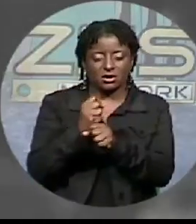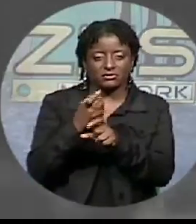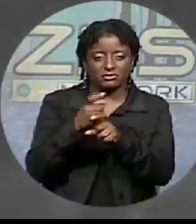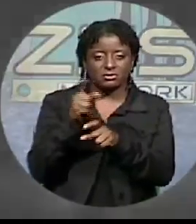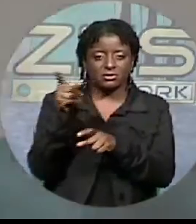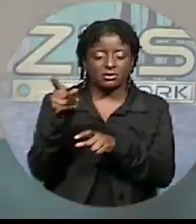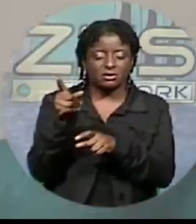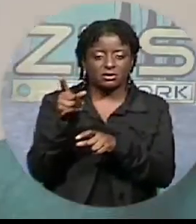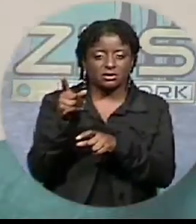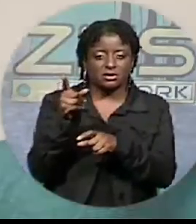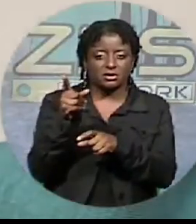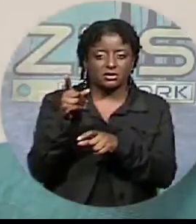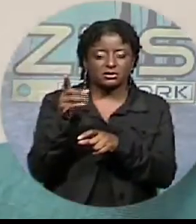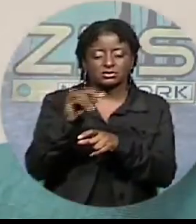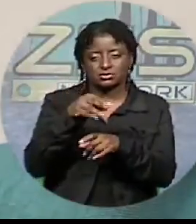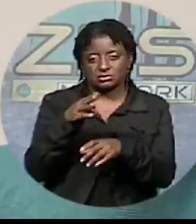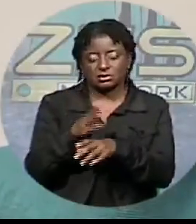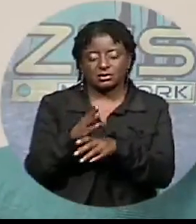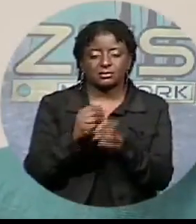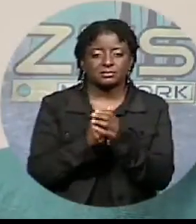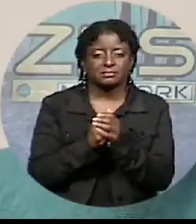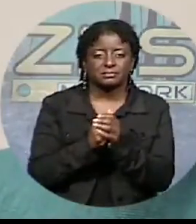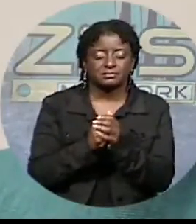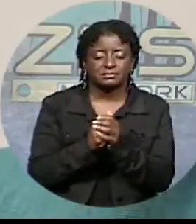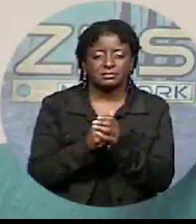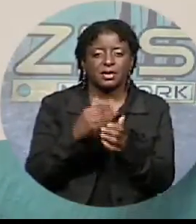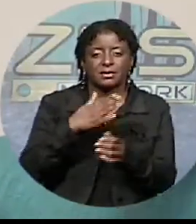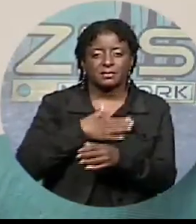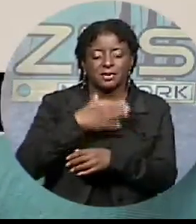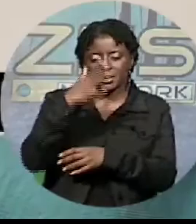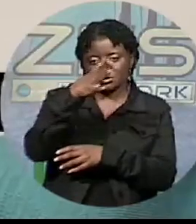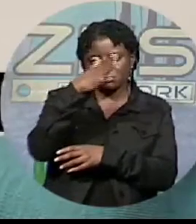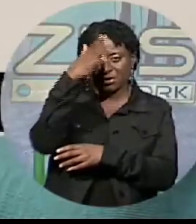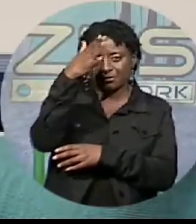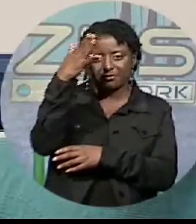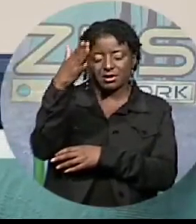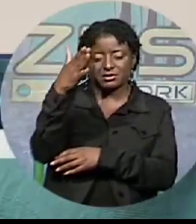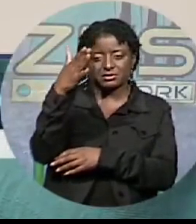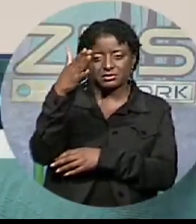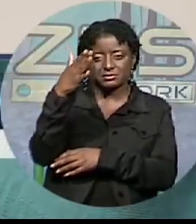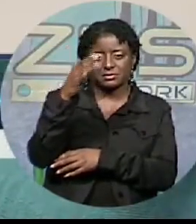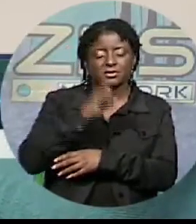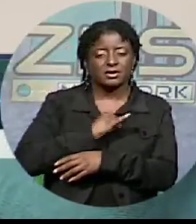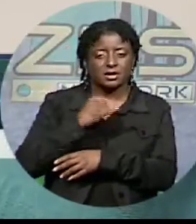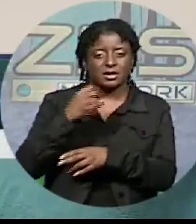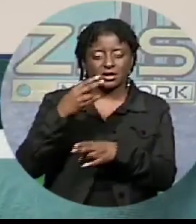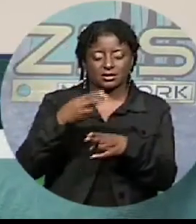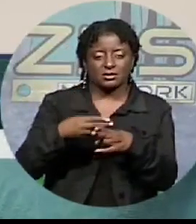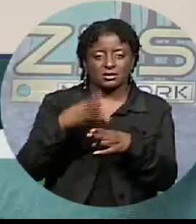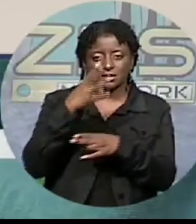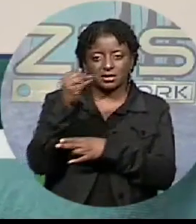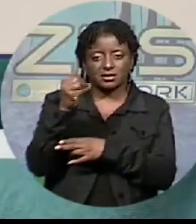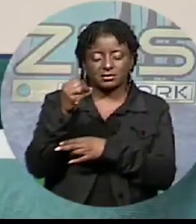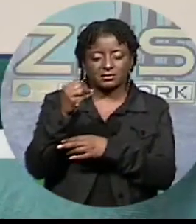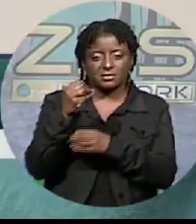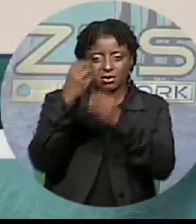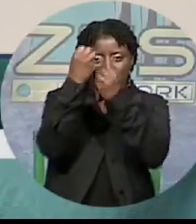for change. My grandfather was, used to call him an obedient servant.